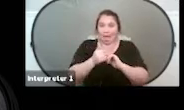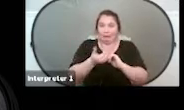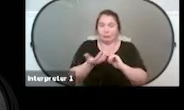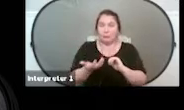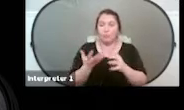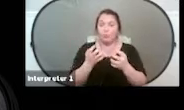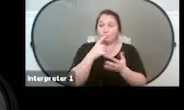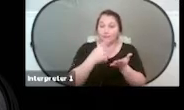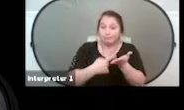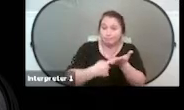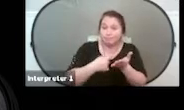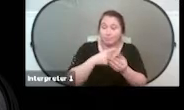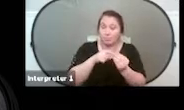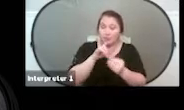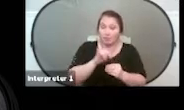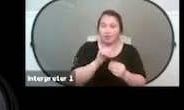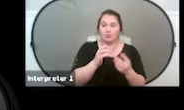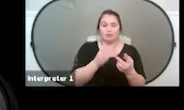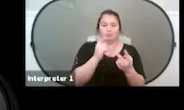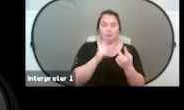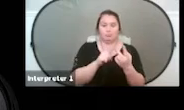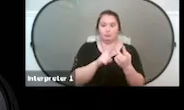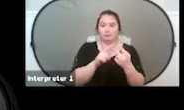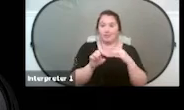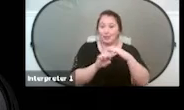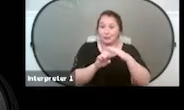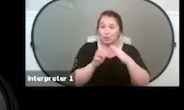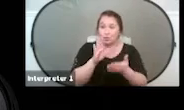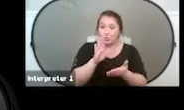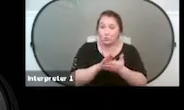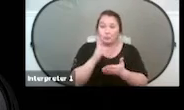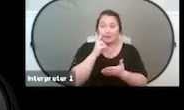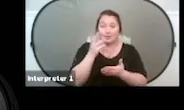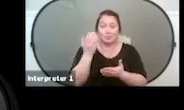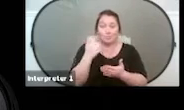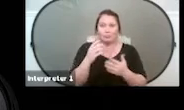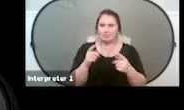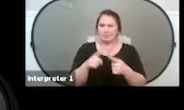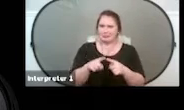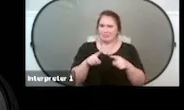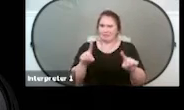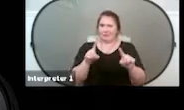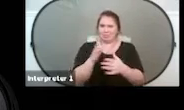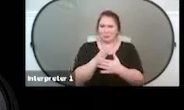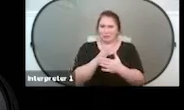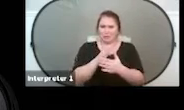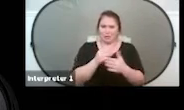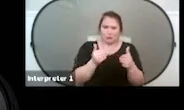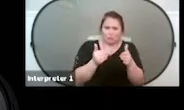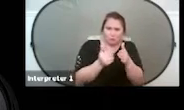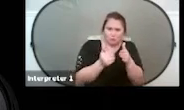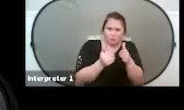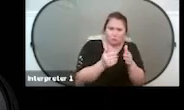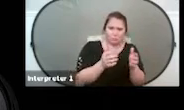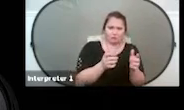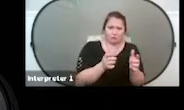to talk about, we heard about for elementary schools, what's the difference between a small local school versus